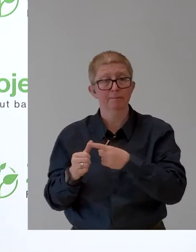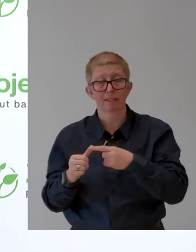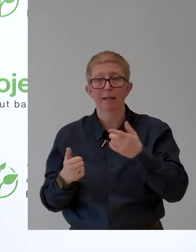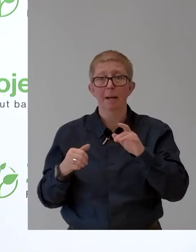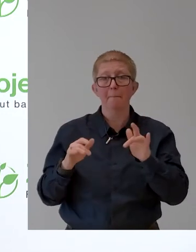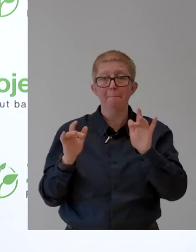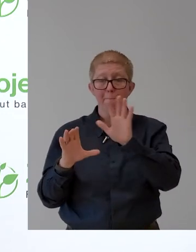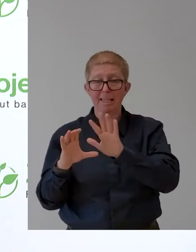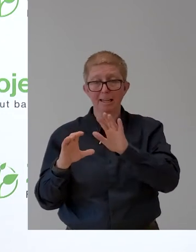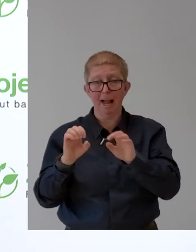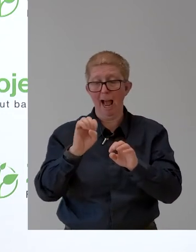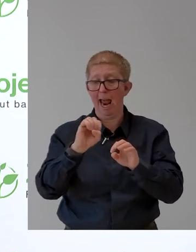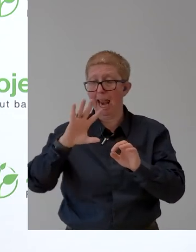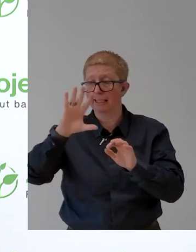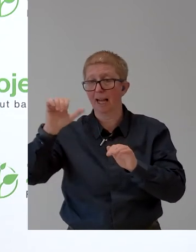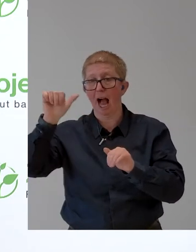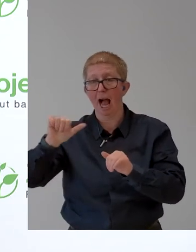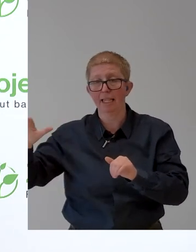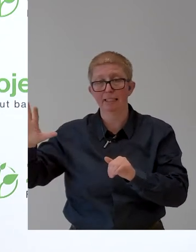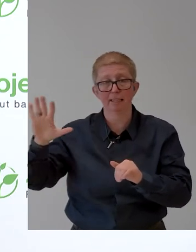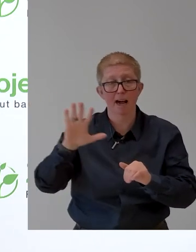Europe, and from Africa. Go ahead, please.